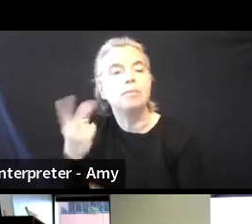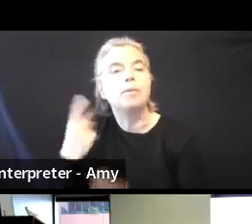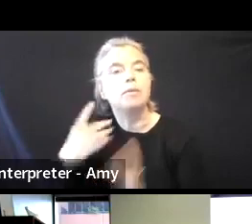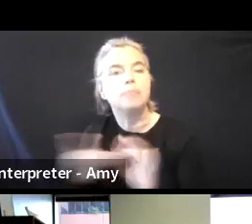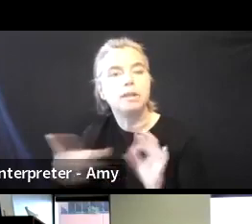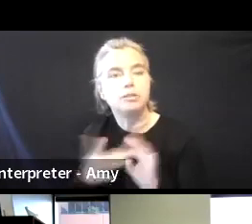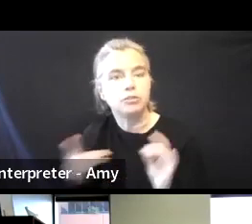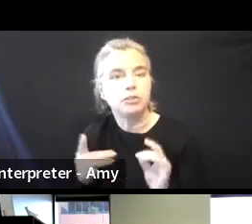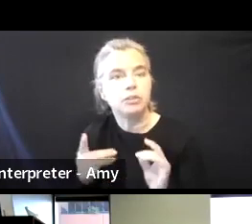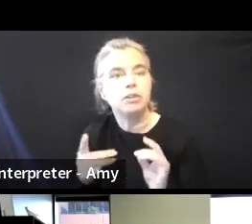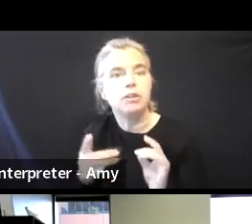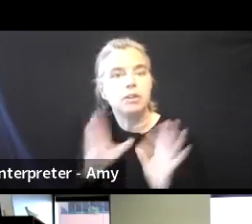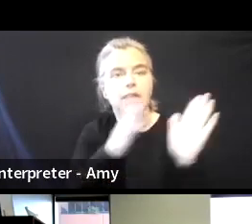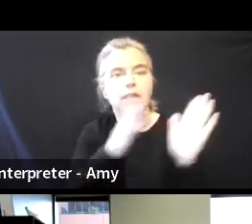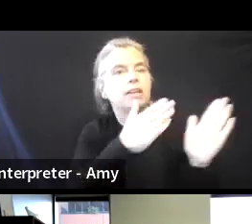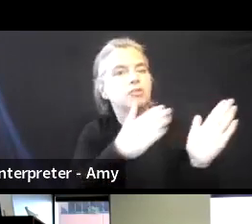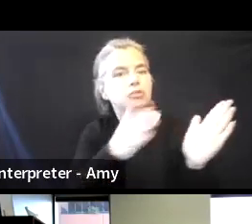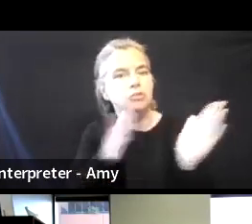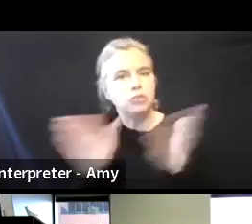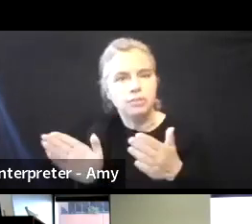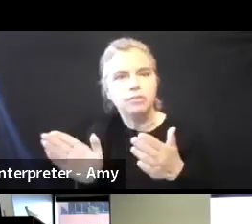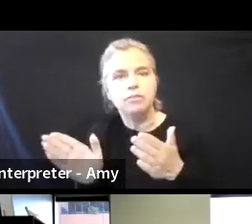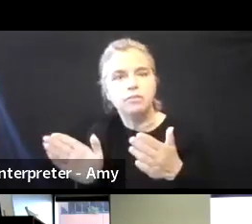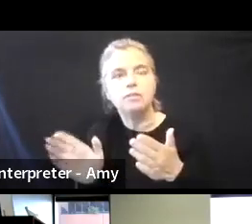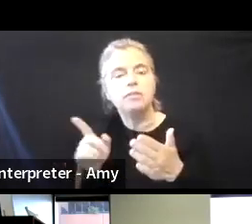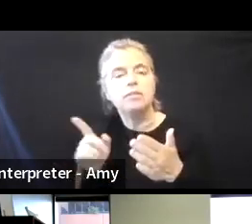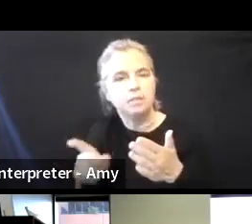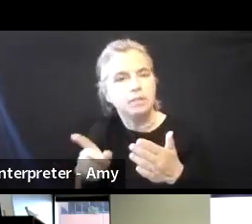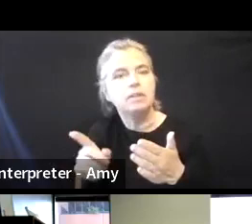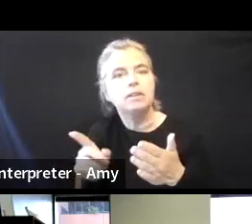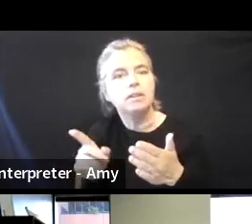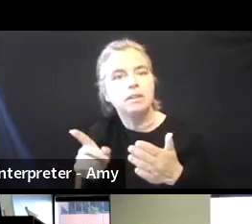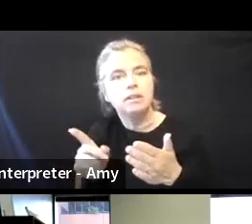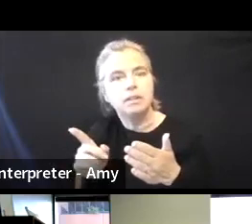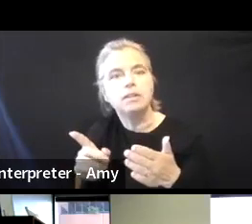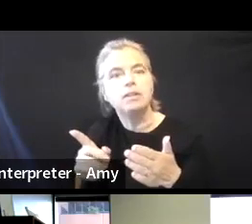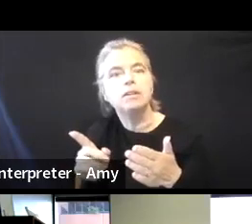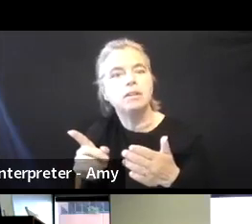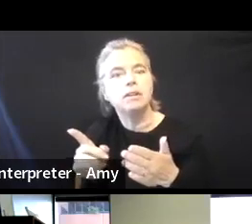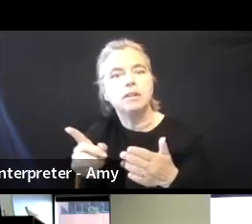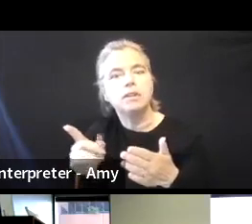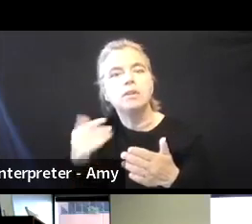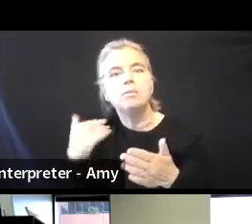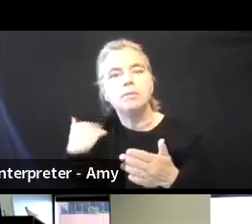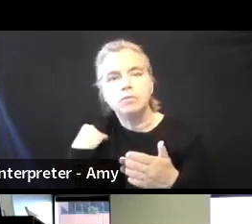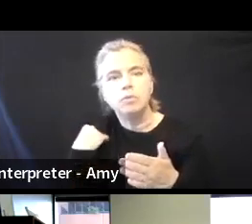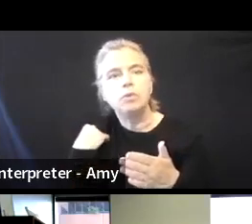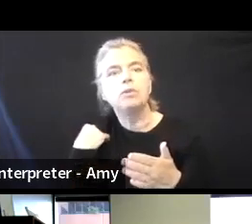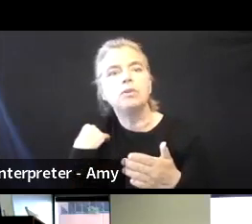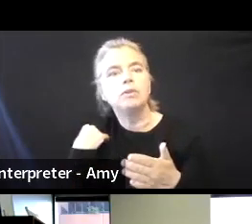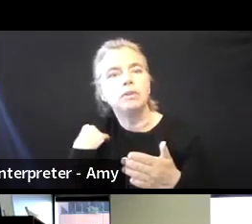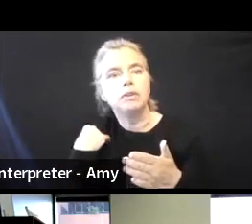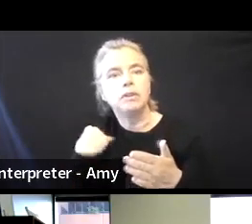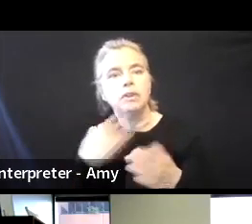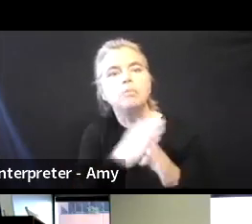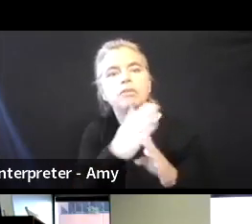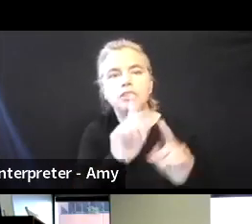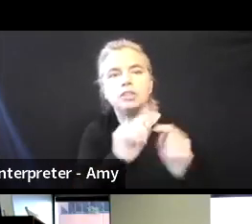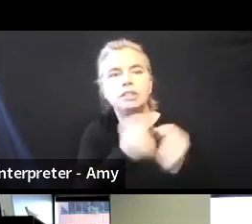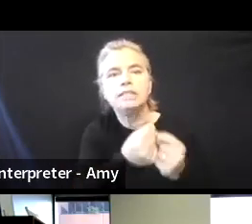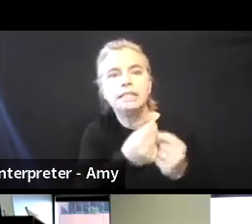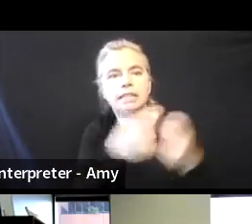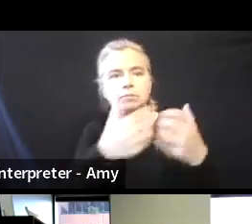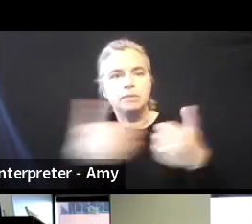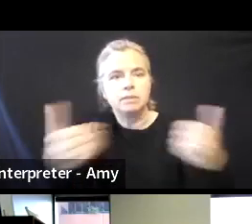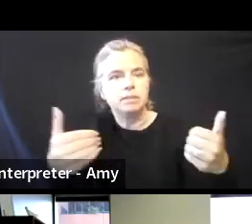shift where we're trying to integrate these what traditionally have been kind of siloed professional teams. We're trying